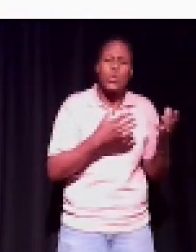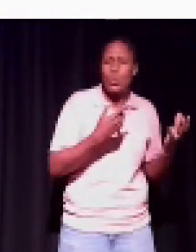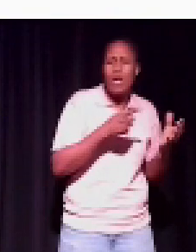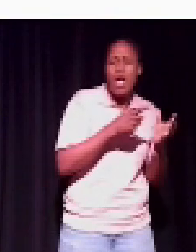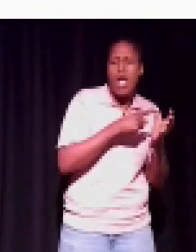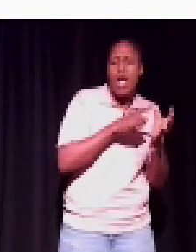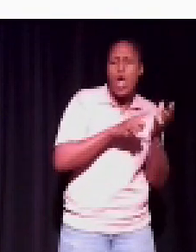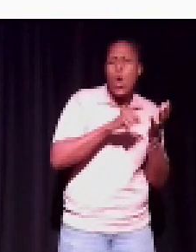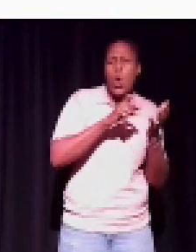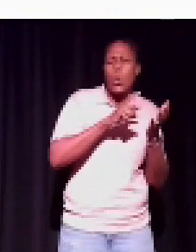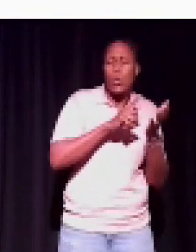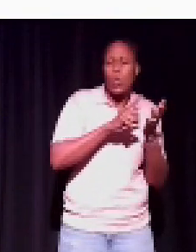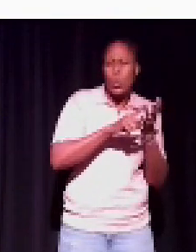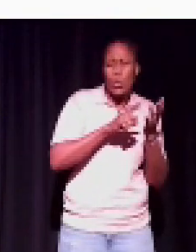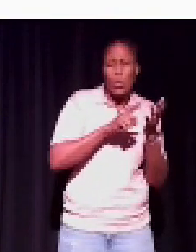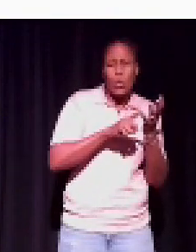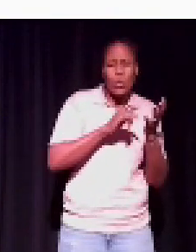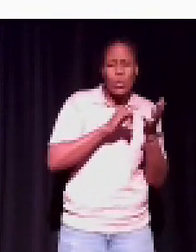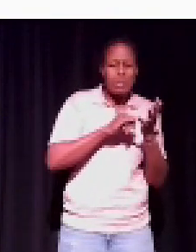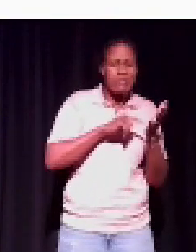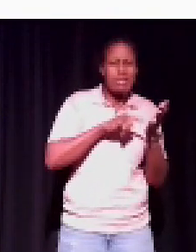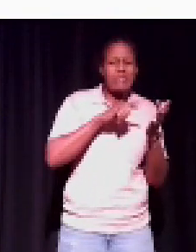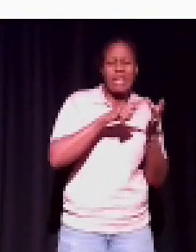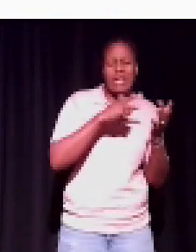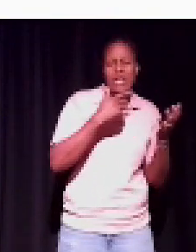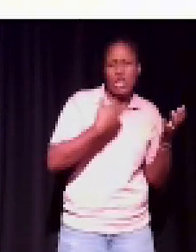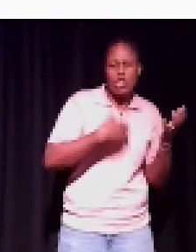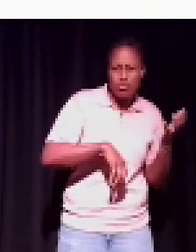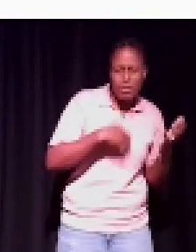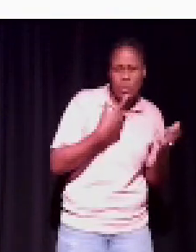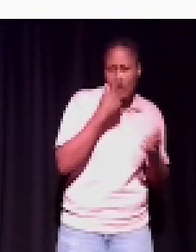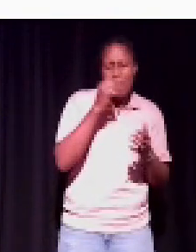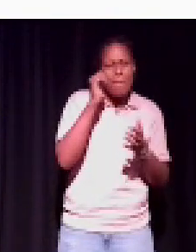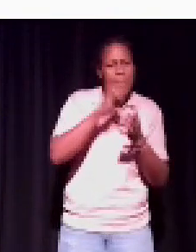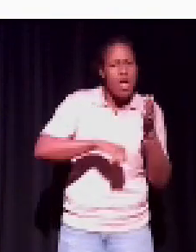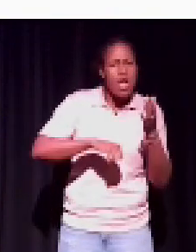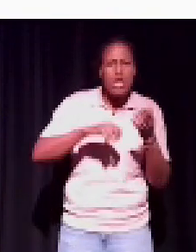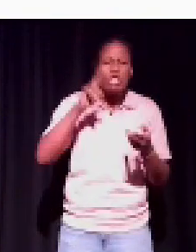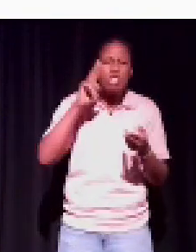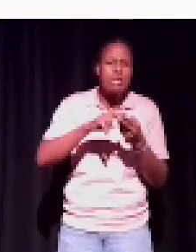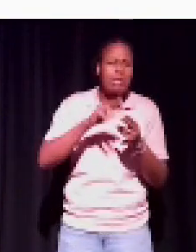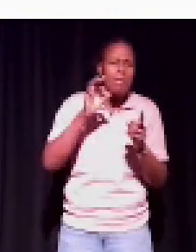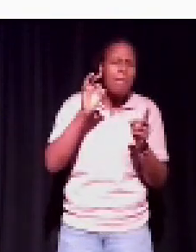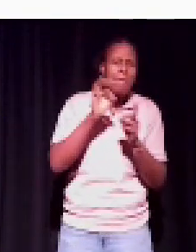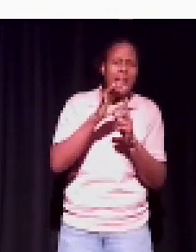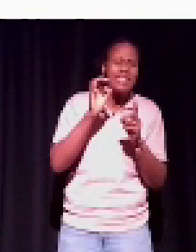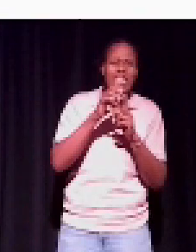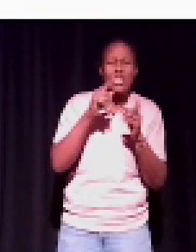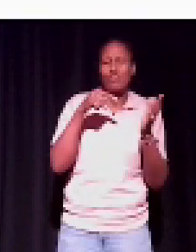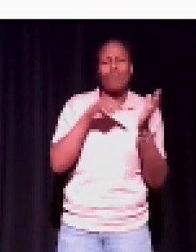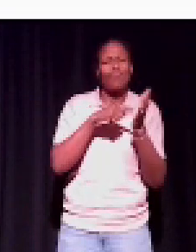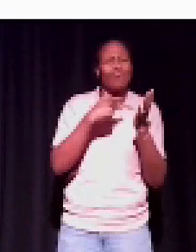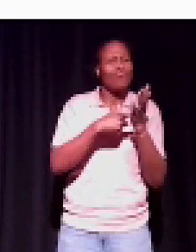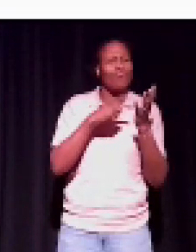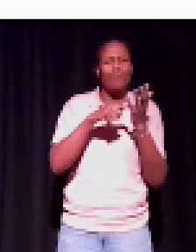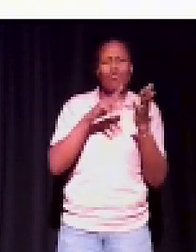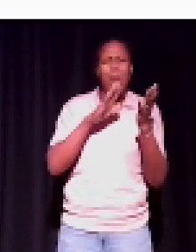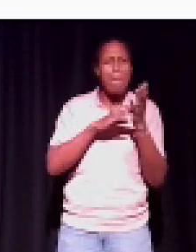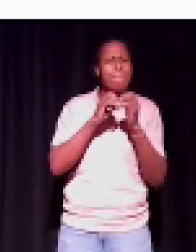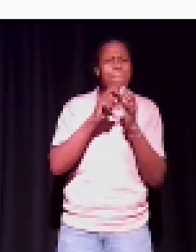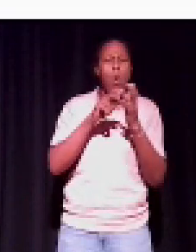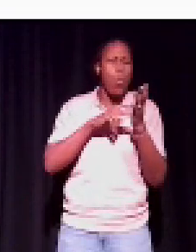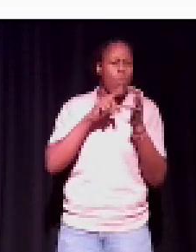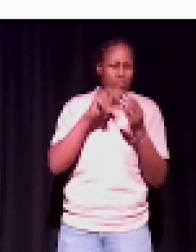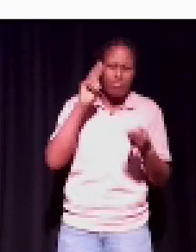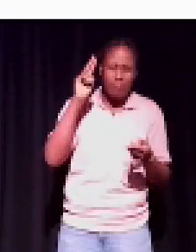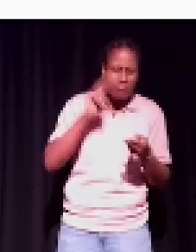sounds crazy in a way. You can buy a really cheap plastic trombone for a couple of £100, or